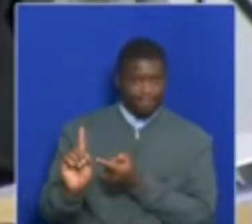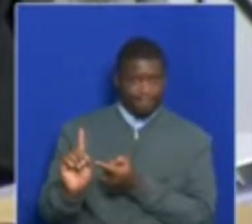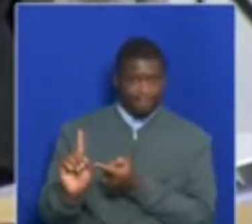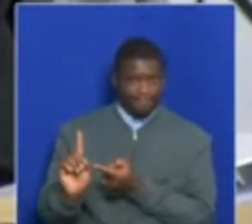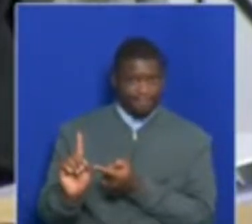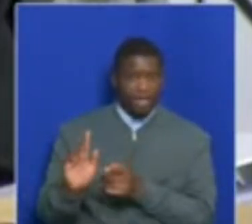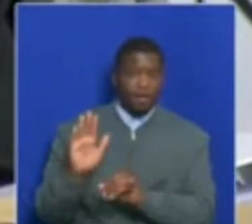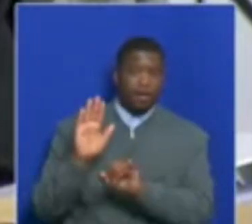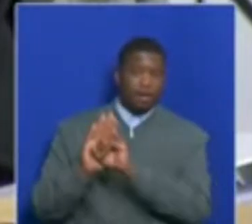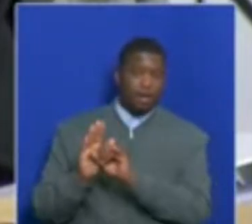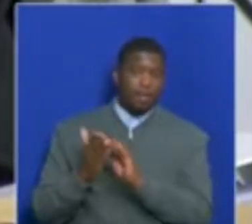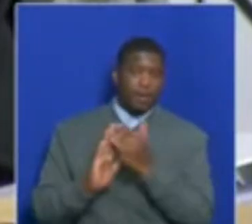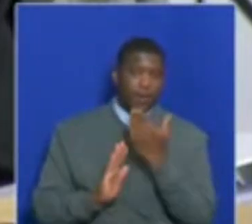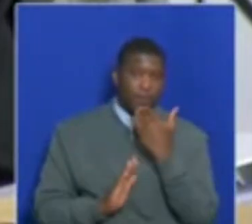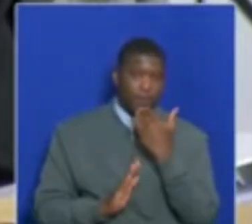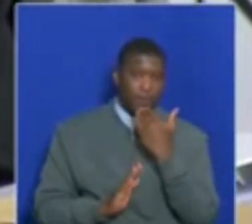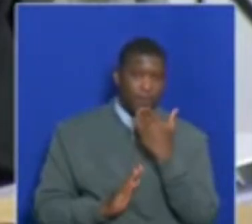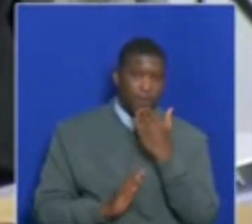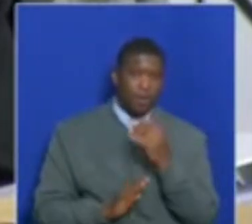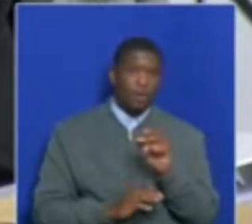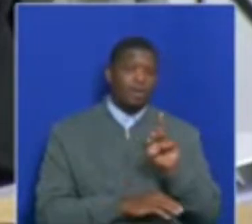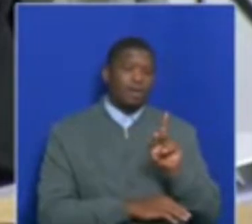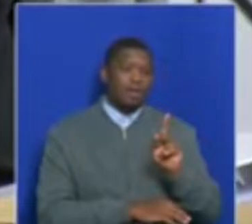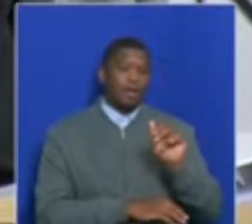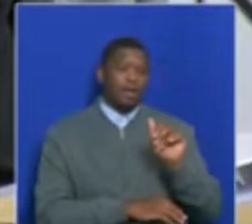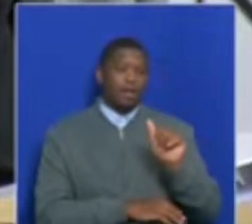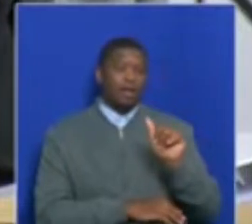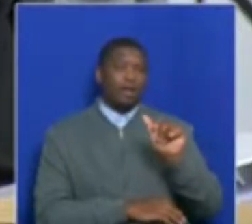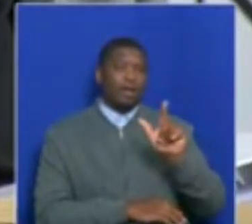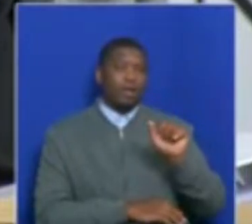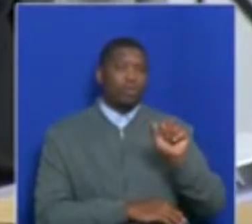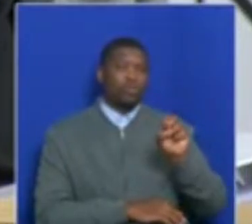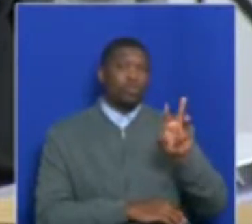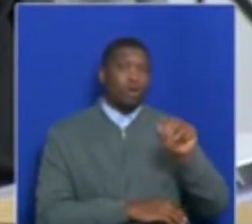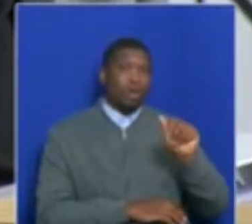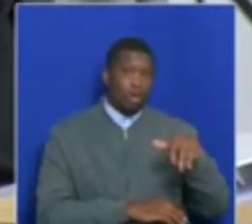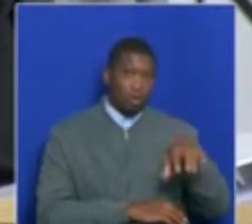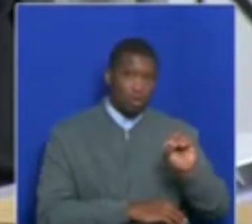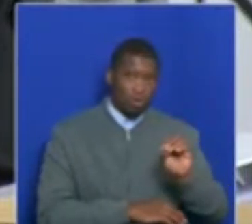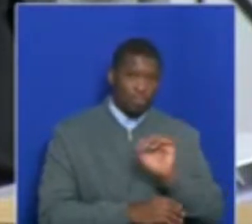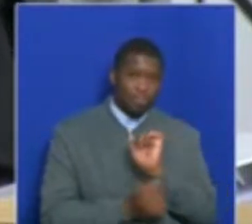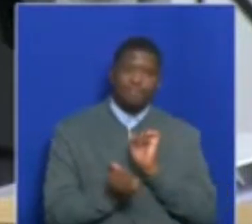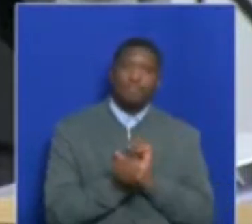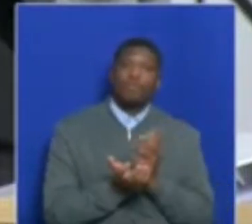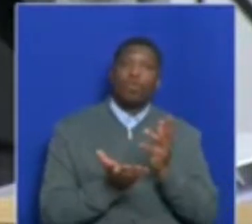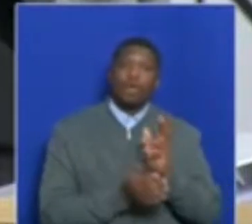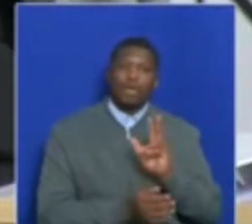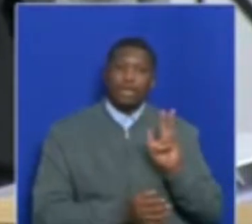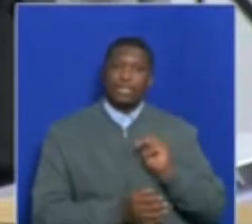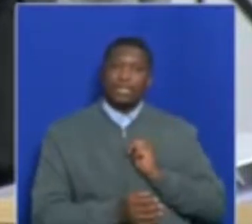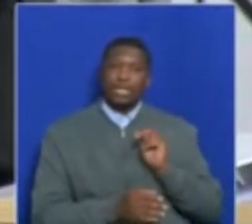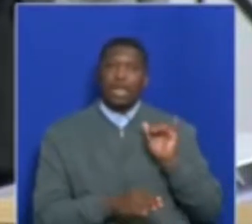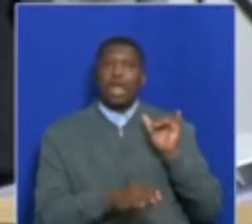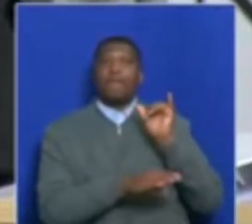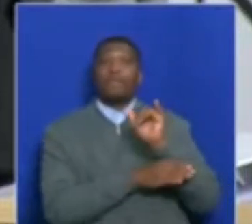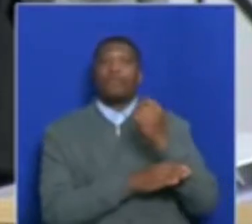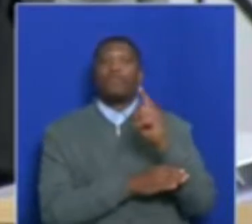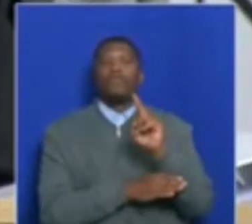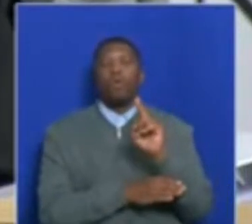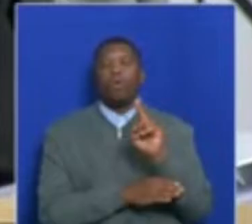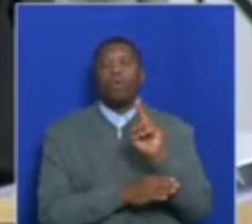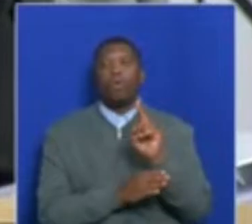Colonel Kalashwayo. So they arrested him at the KZN airport on a murder case, which was Pinetown CAS